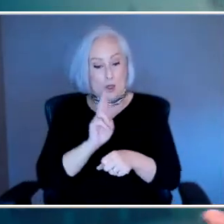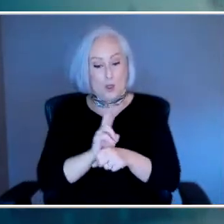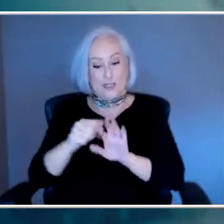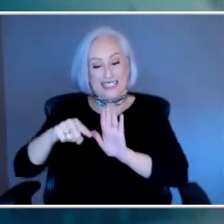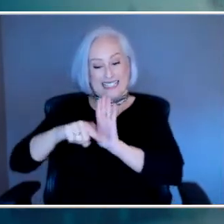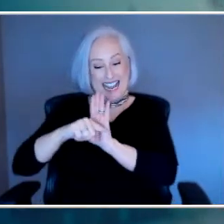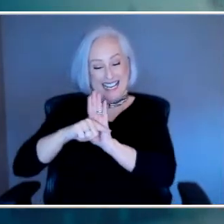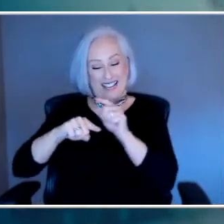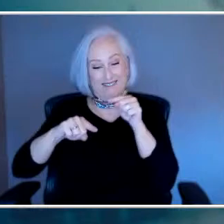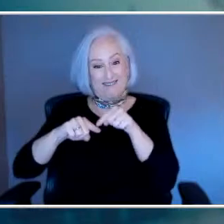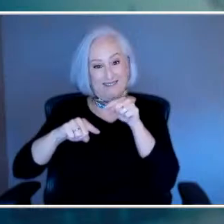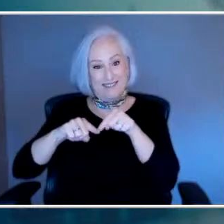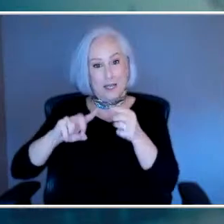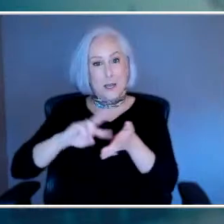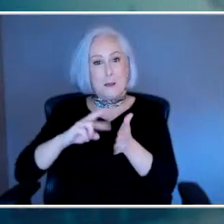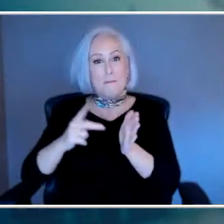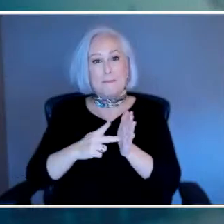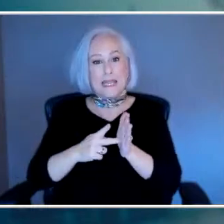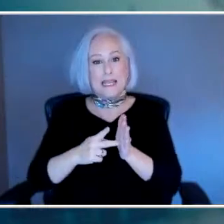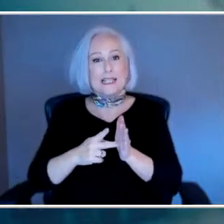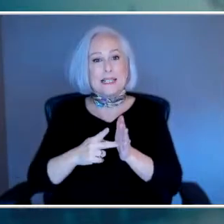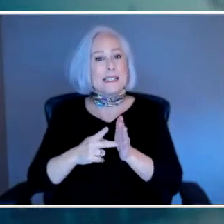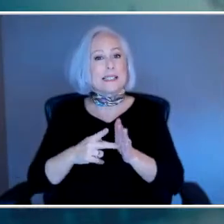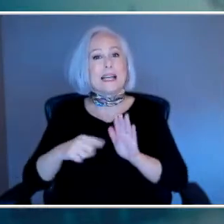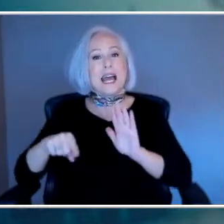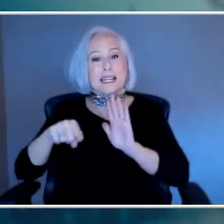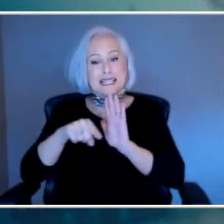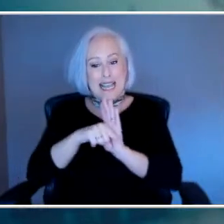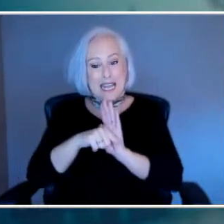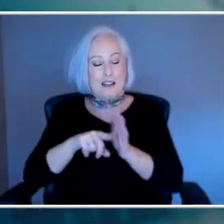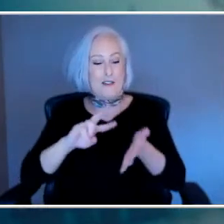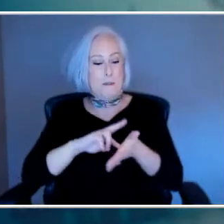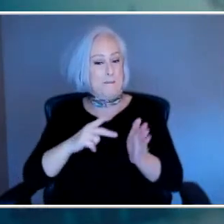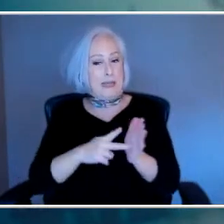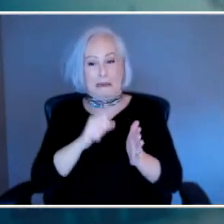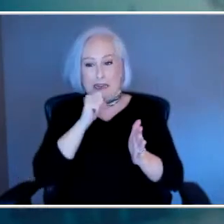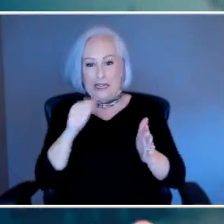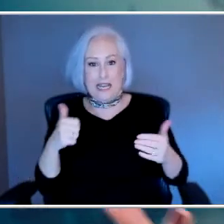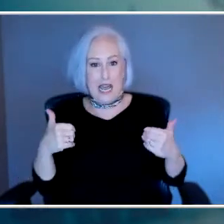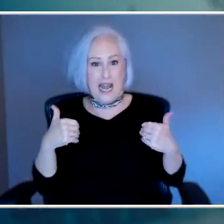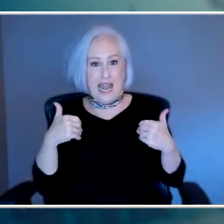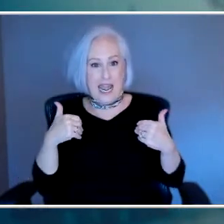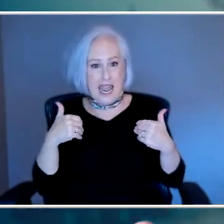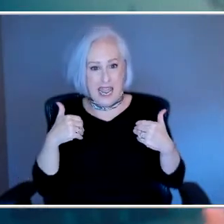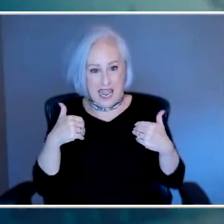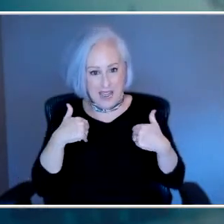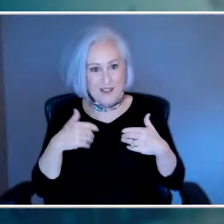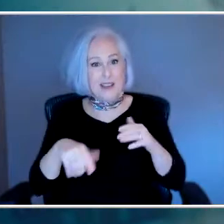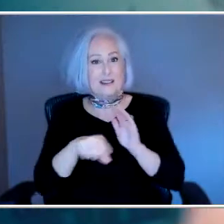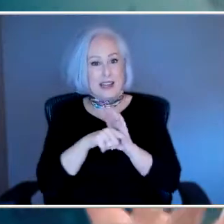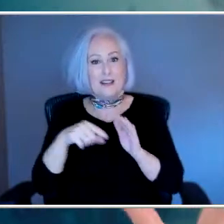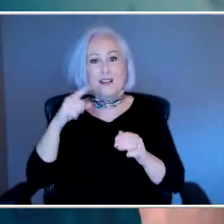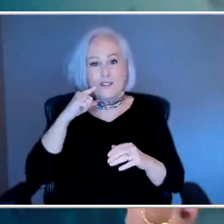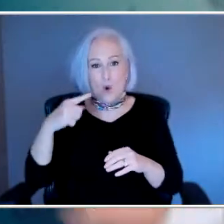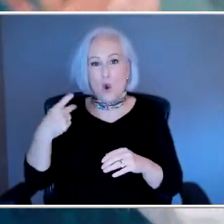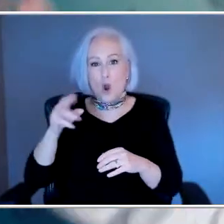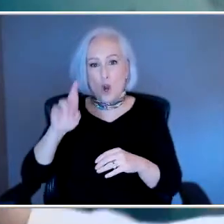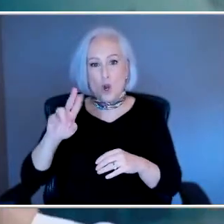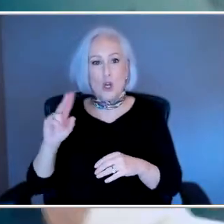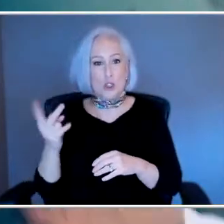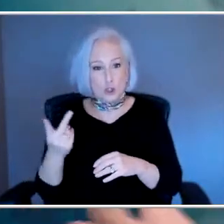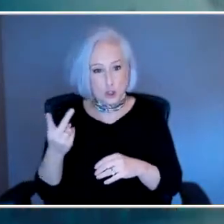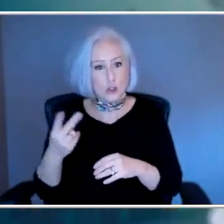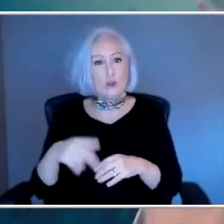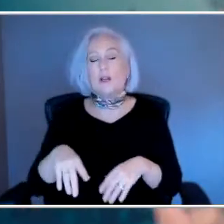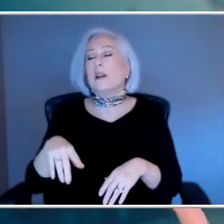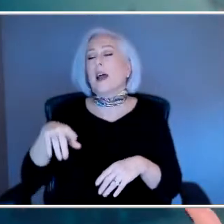a negative test result. Negative for estrogen receptor, negative for progesterone receptor, and negative for HER2. But to patients,